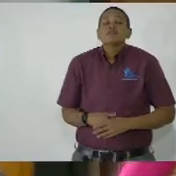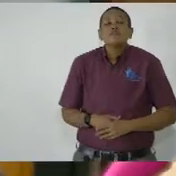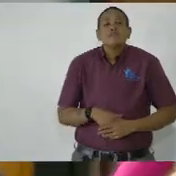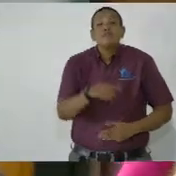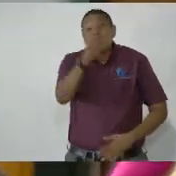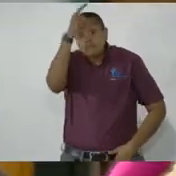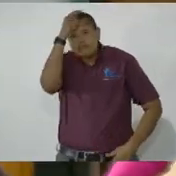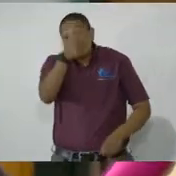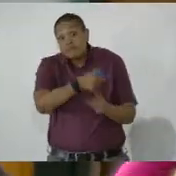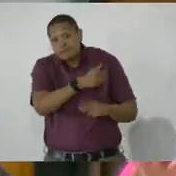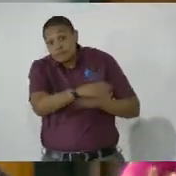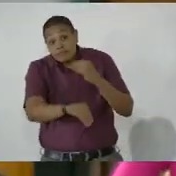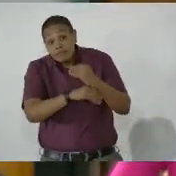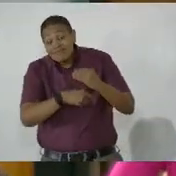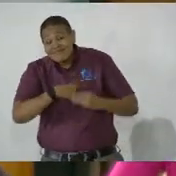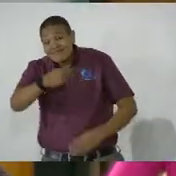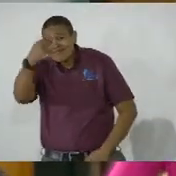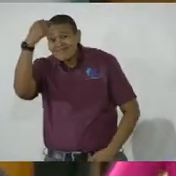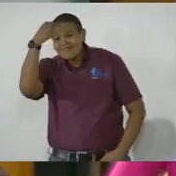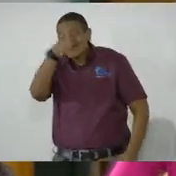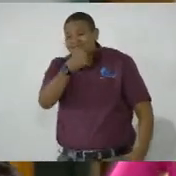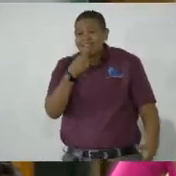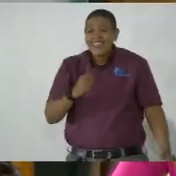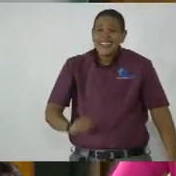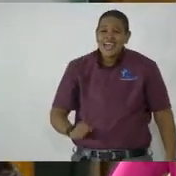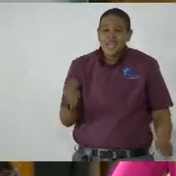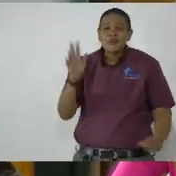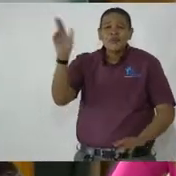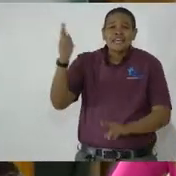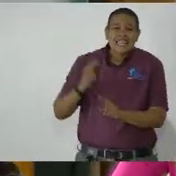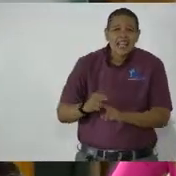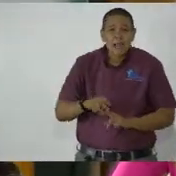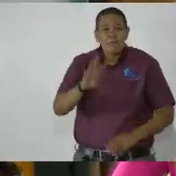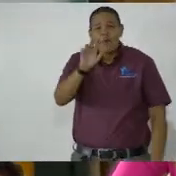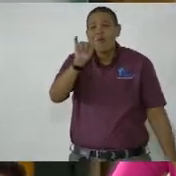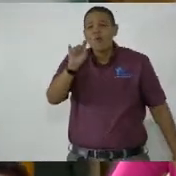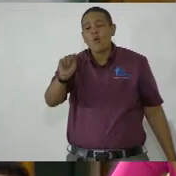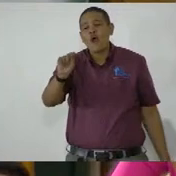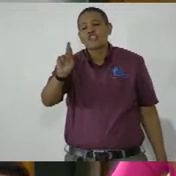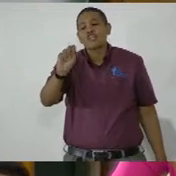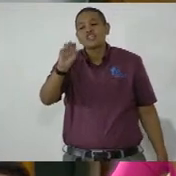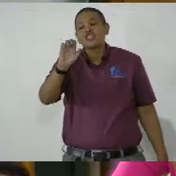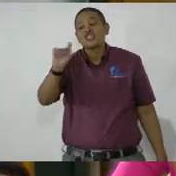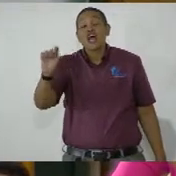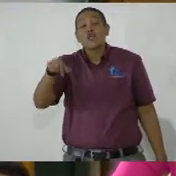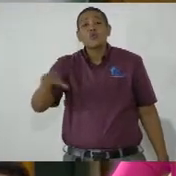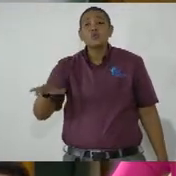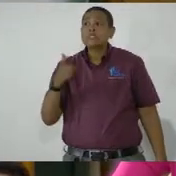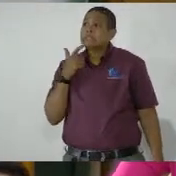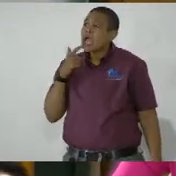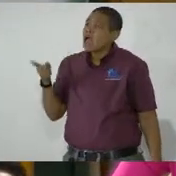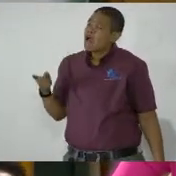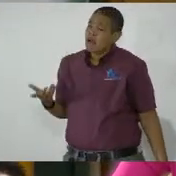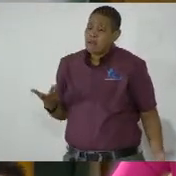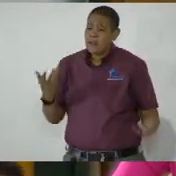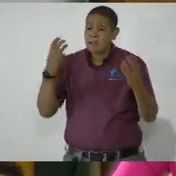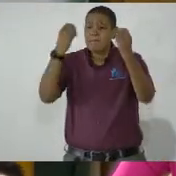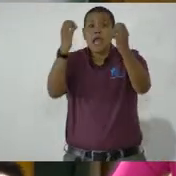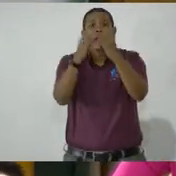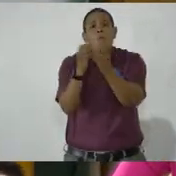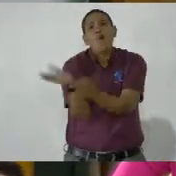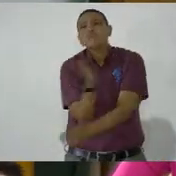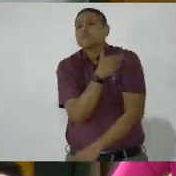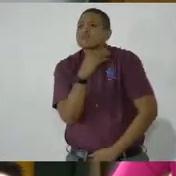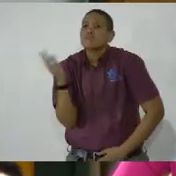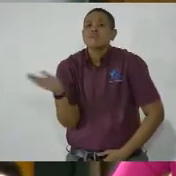Madam Speaker, I don't think he minds in saying, I can use his name, Walter Scott QC, said he has done so many more cases in